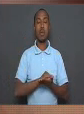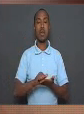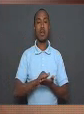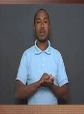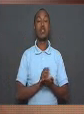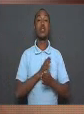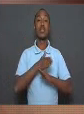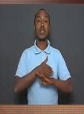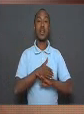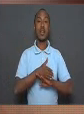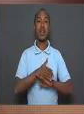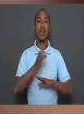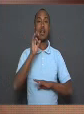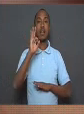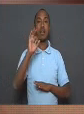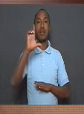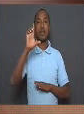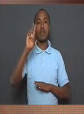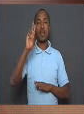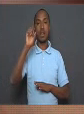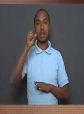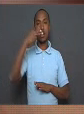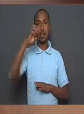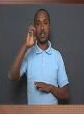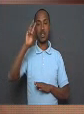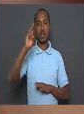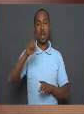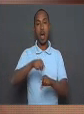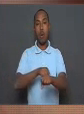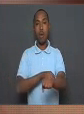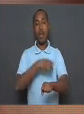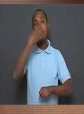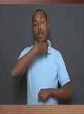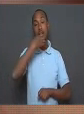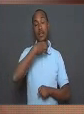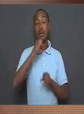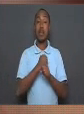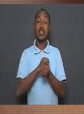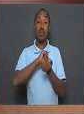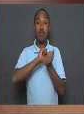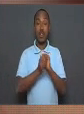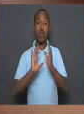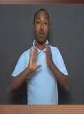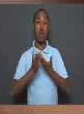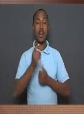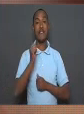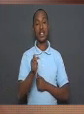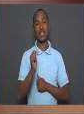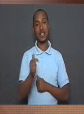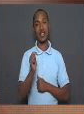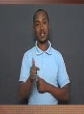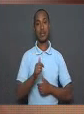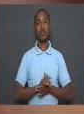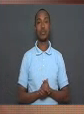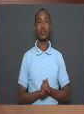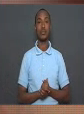then be flushed away. Heat makes this conversion occur at a faster rate.